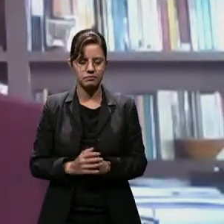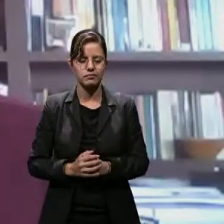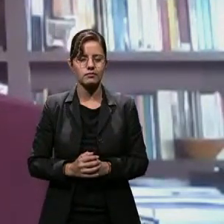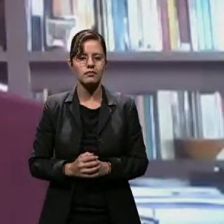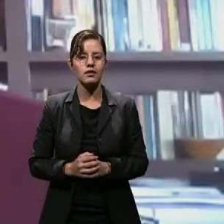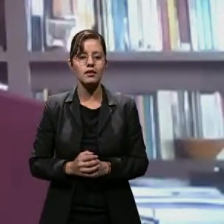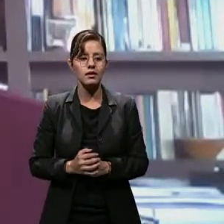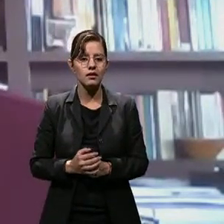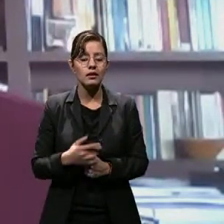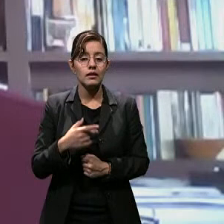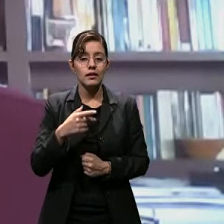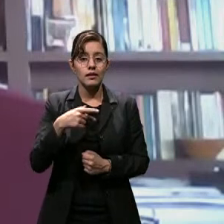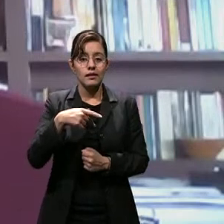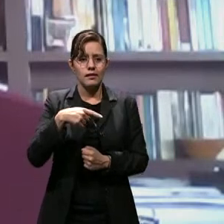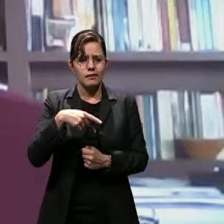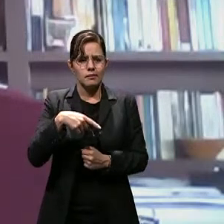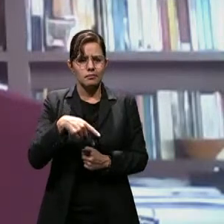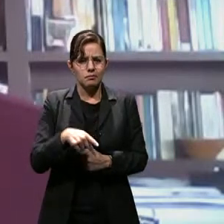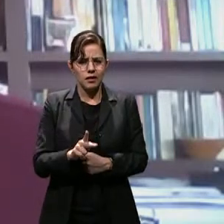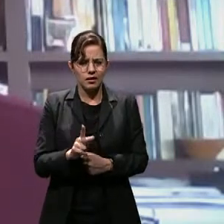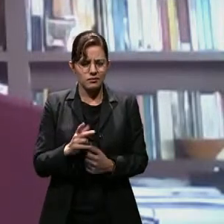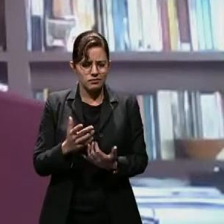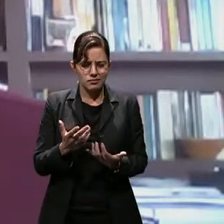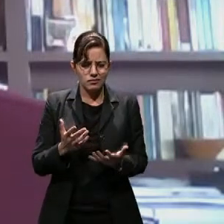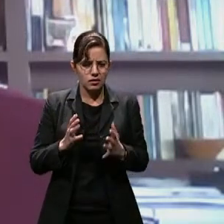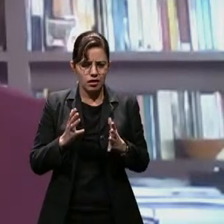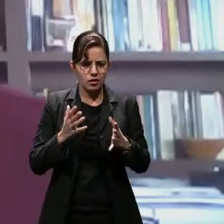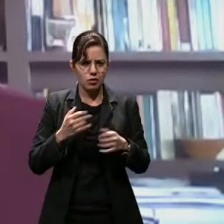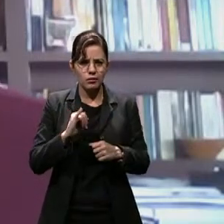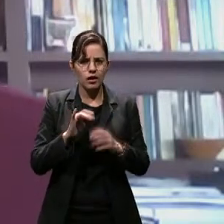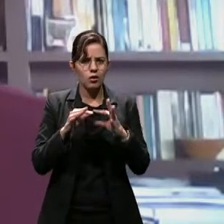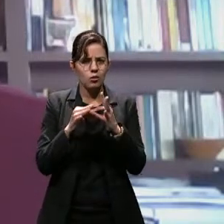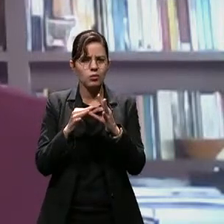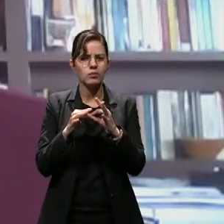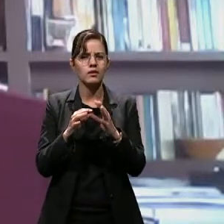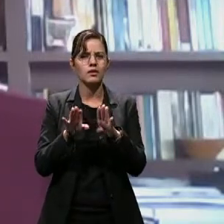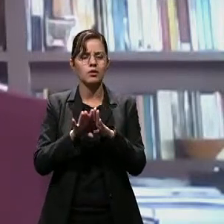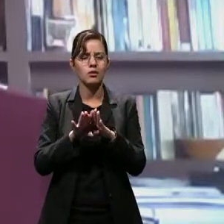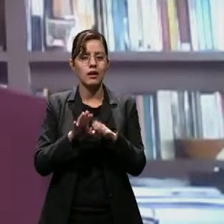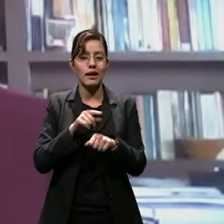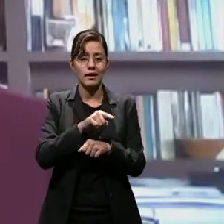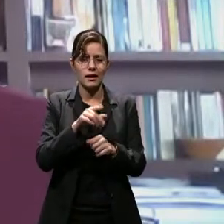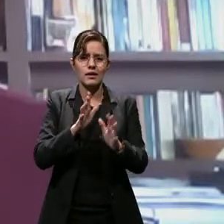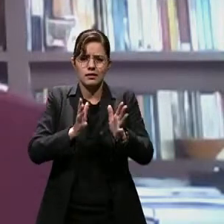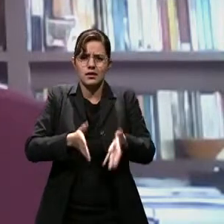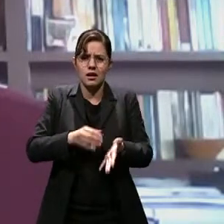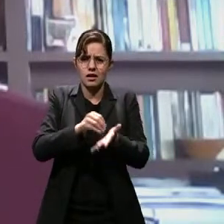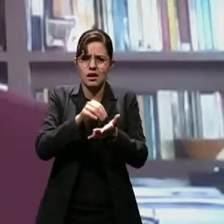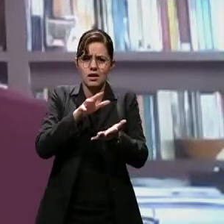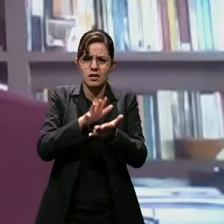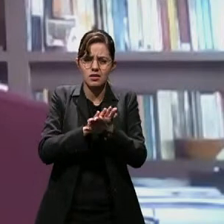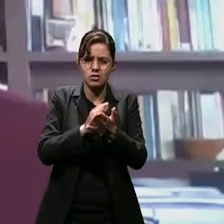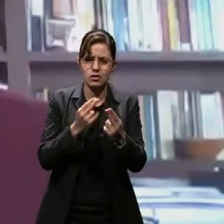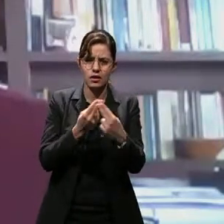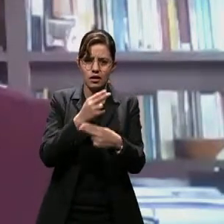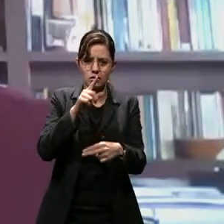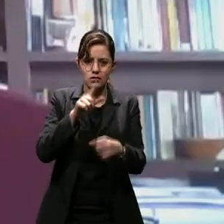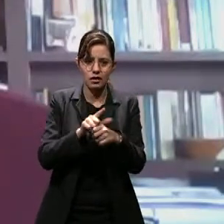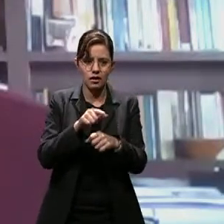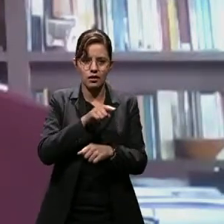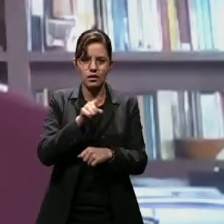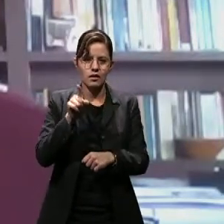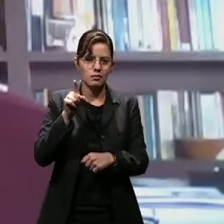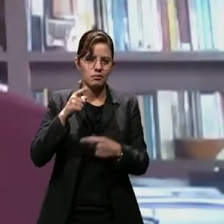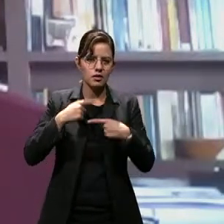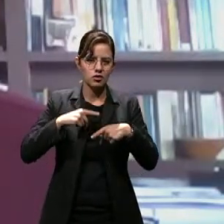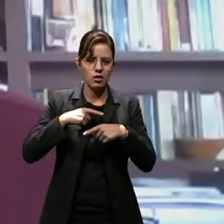is shocking is that even with the regulative instruments to sanction those that are breaching the political